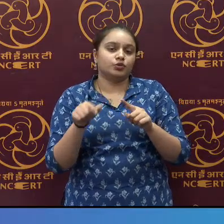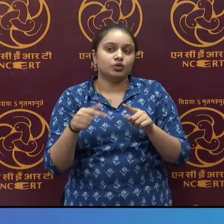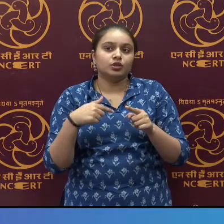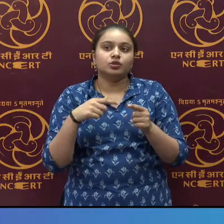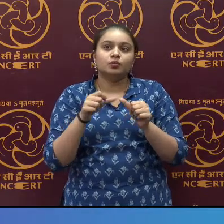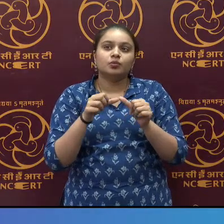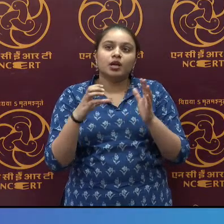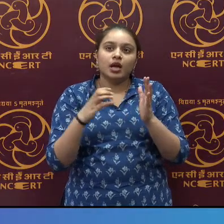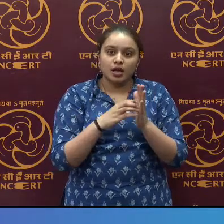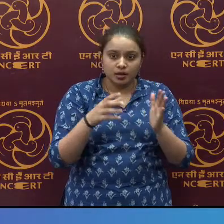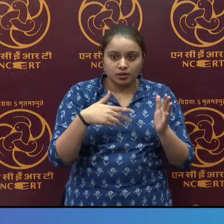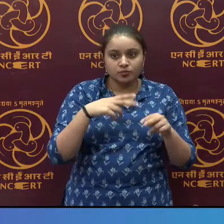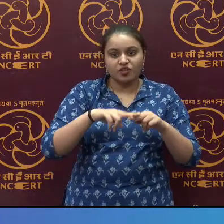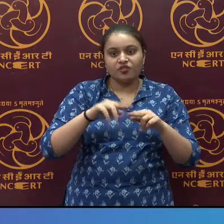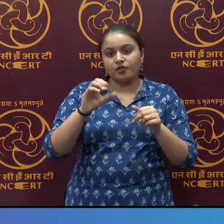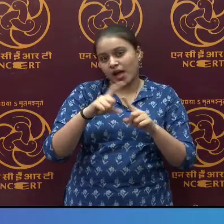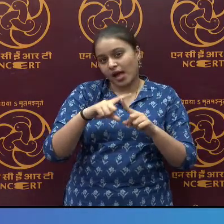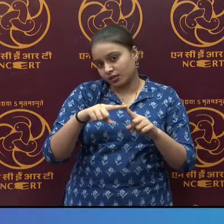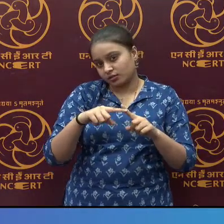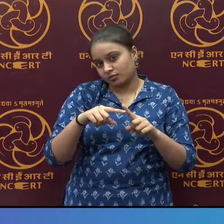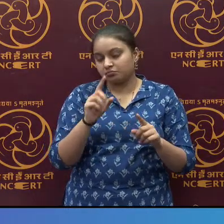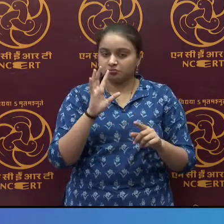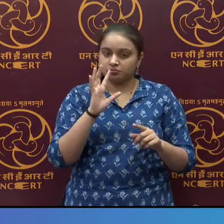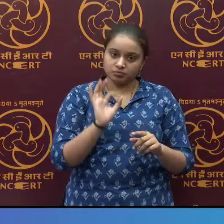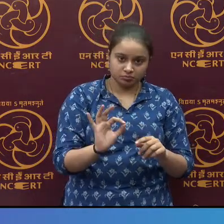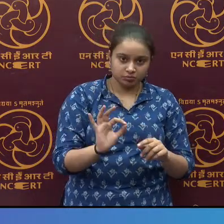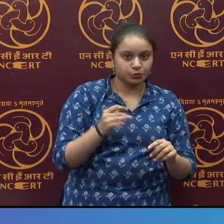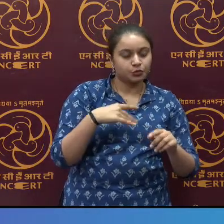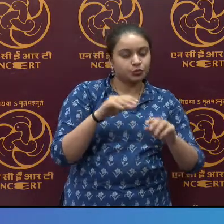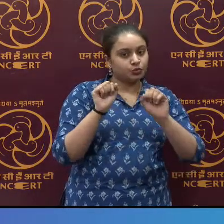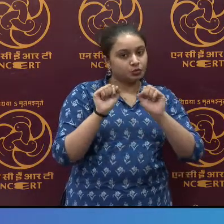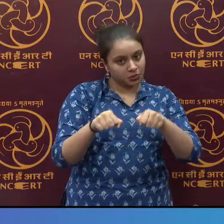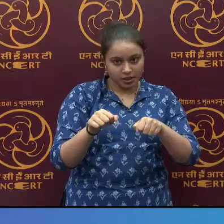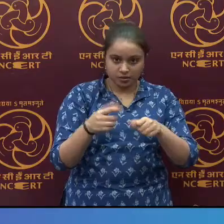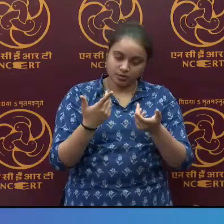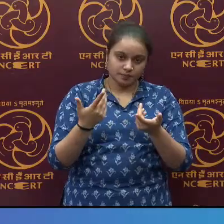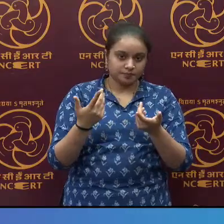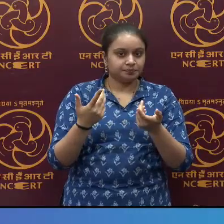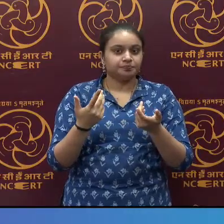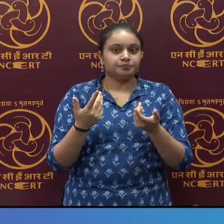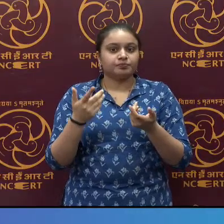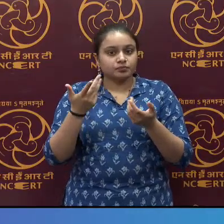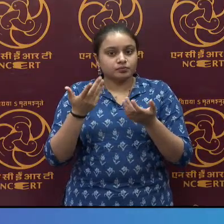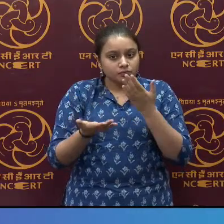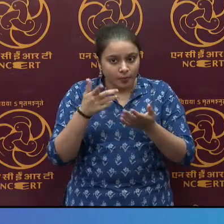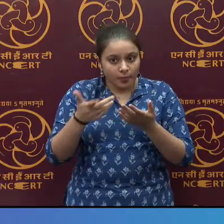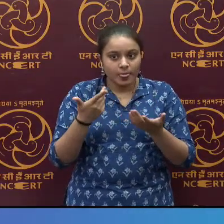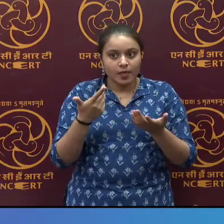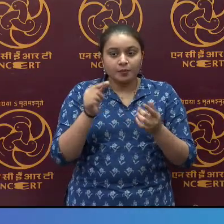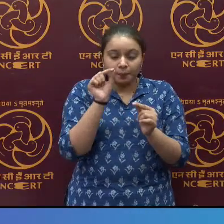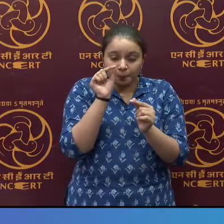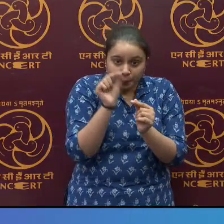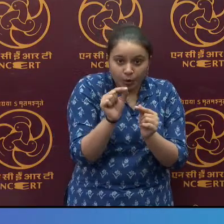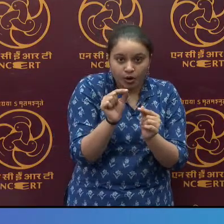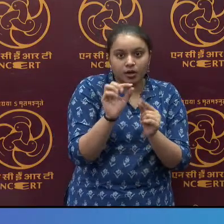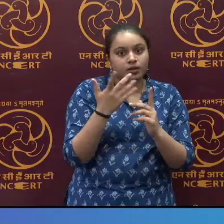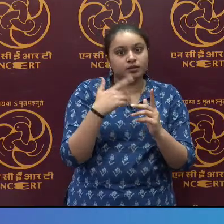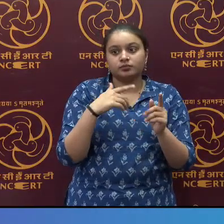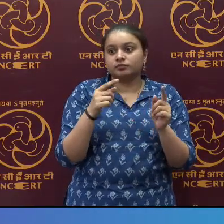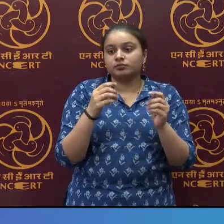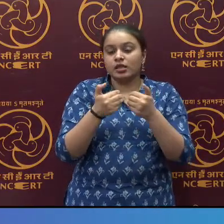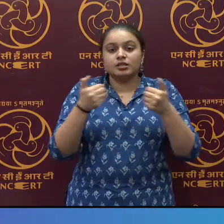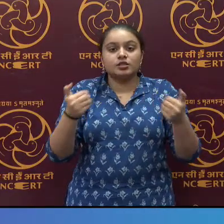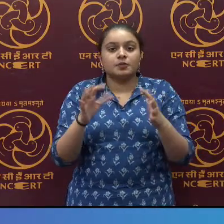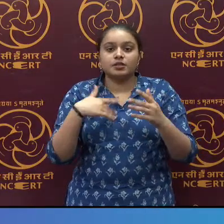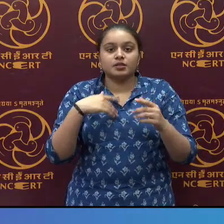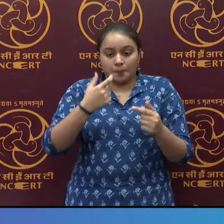have verified facts, isn't it, ma'am? Yes, it would have verified fact and it would be very pinpointed. There would be no space of any